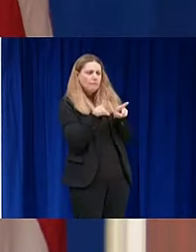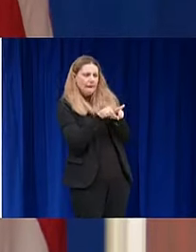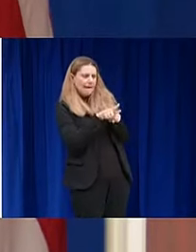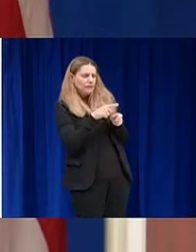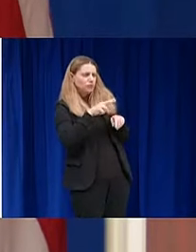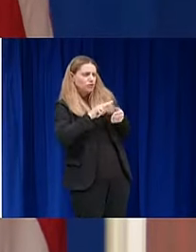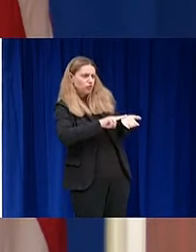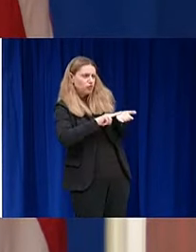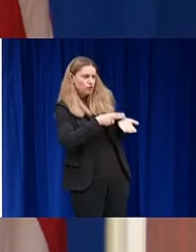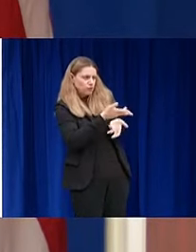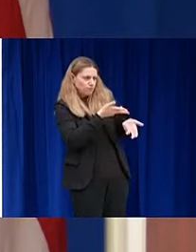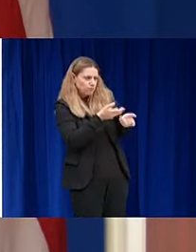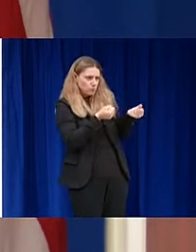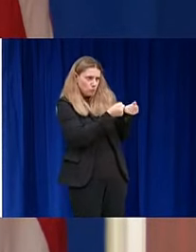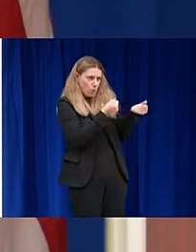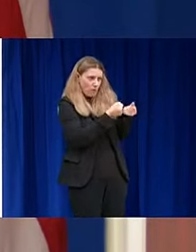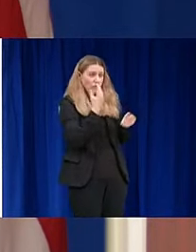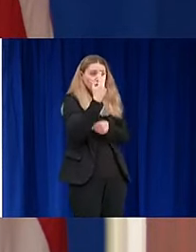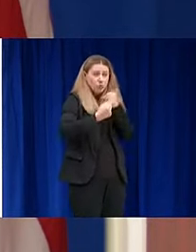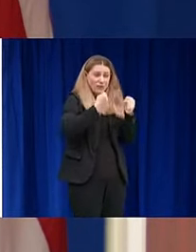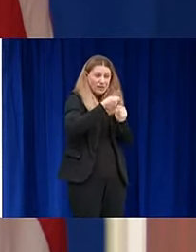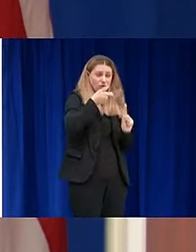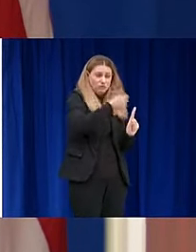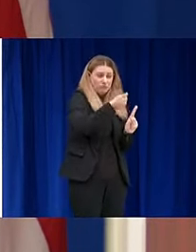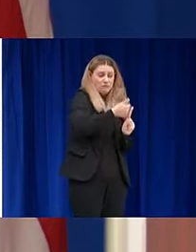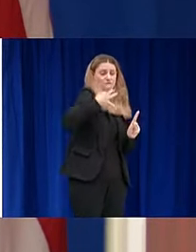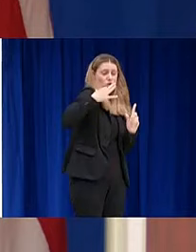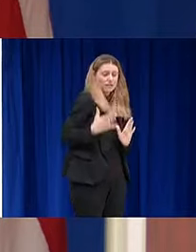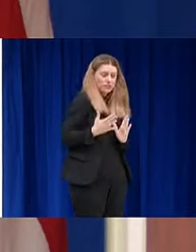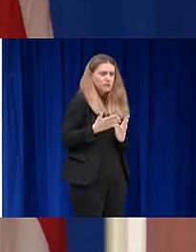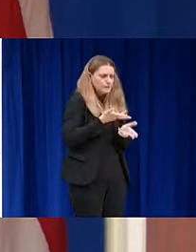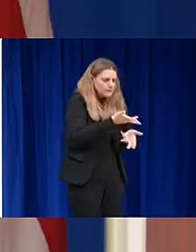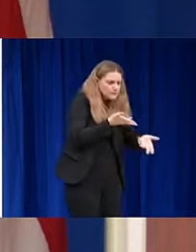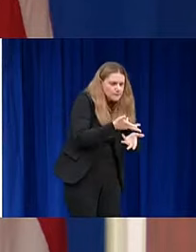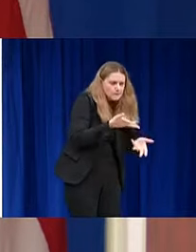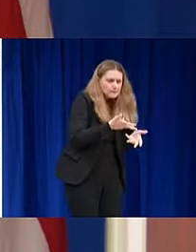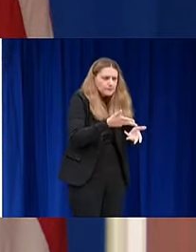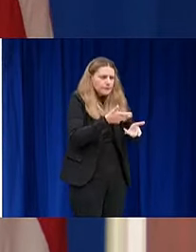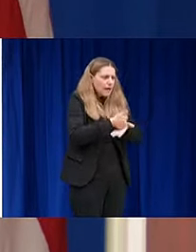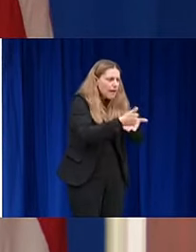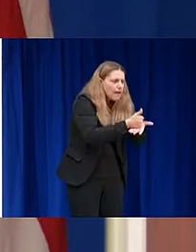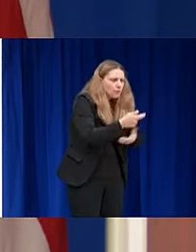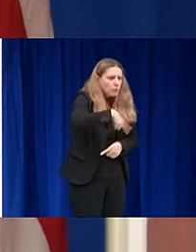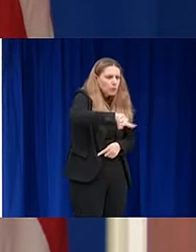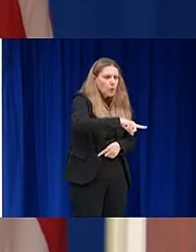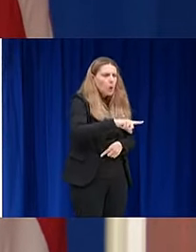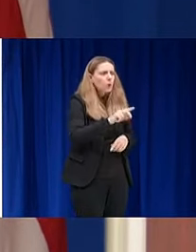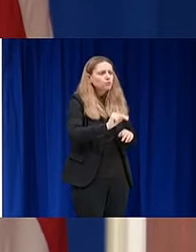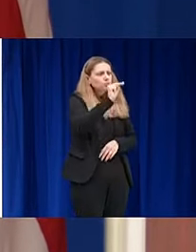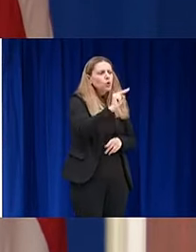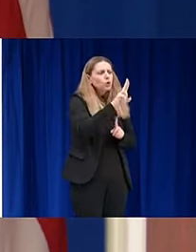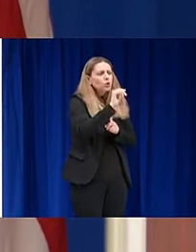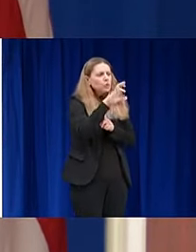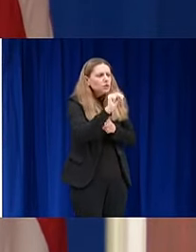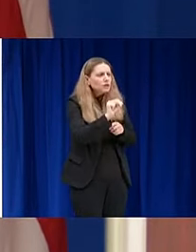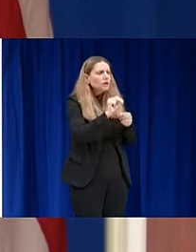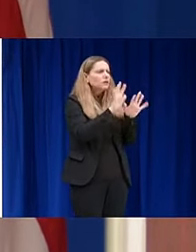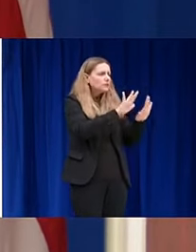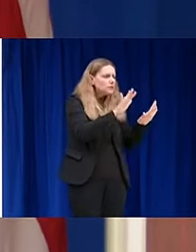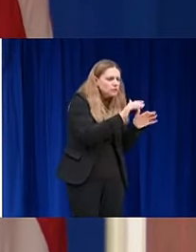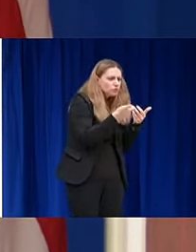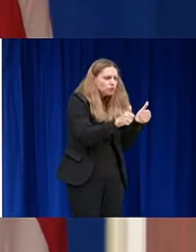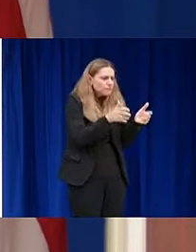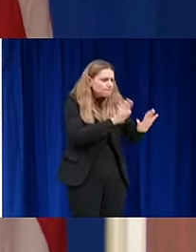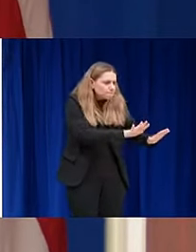For 3 years, this volunteer tended to the wounds of Union soldiers, giving them solace as they recovered or as